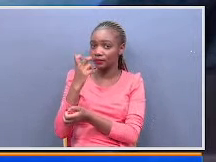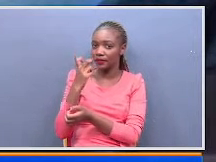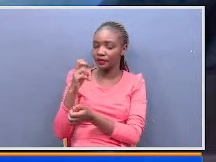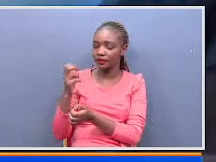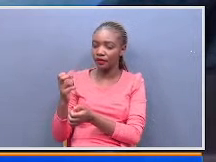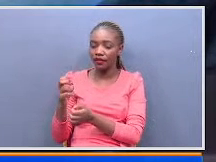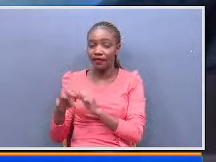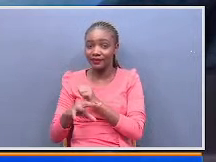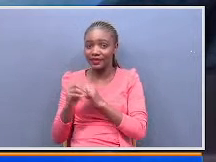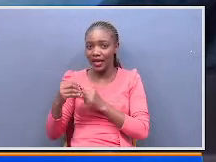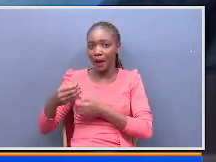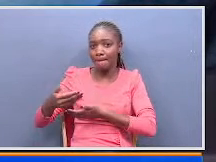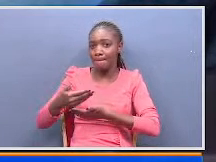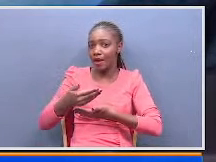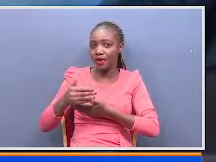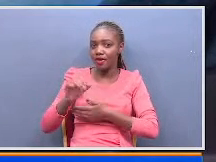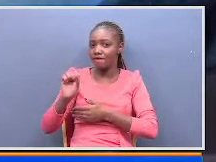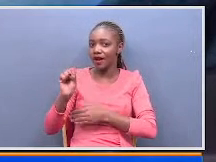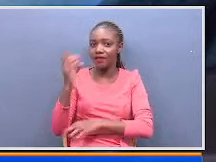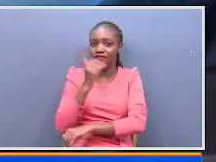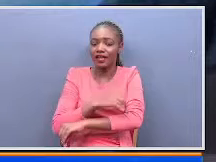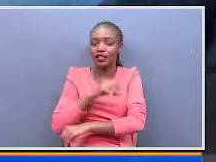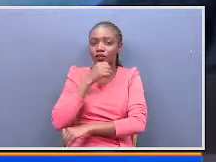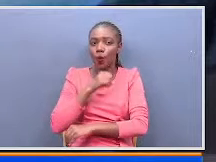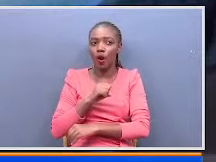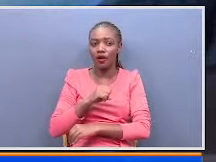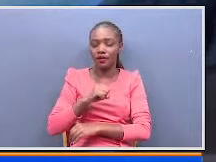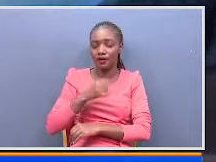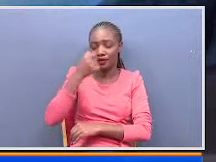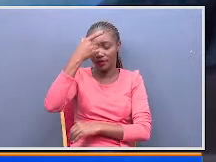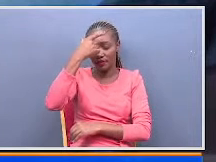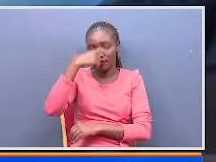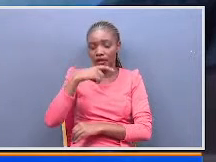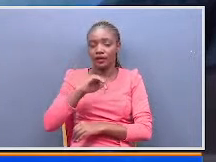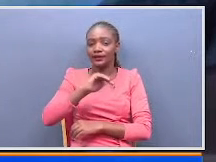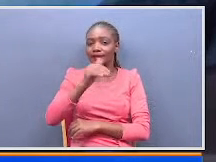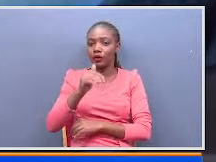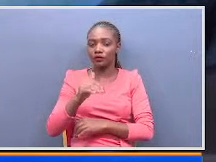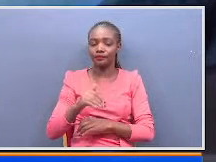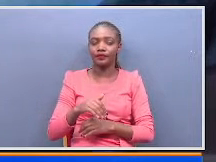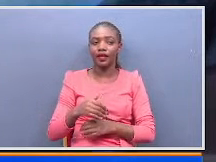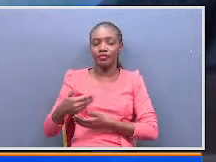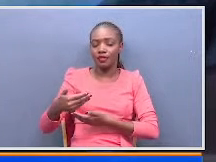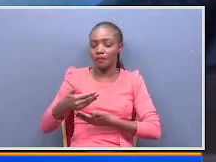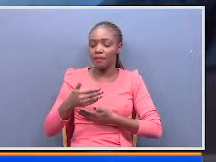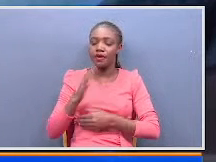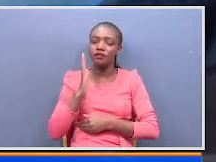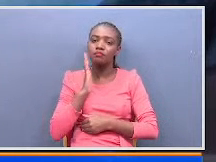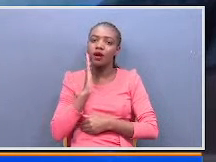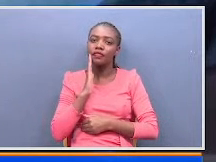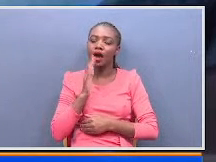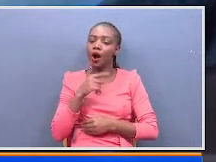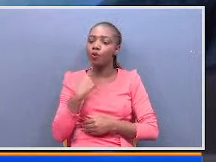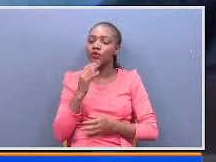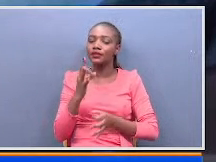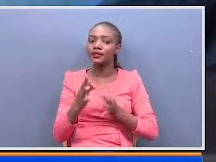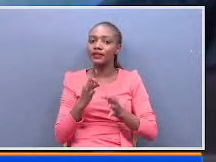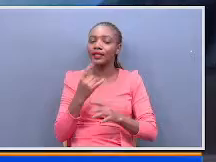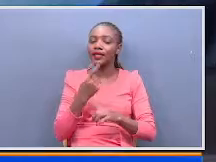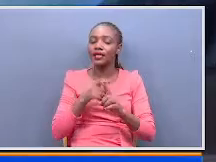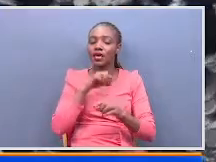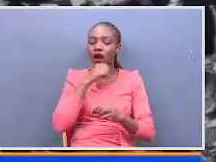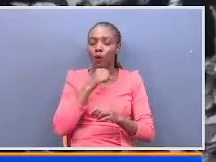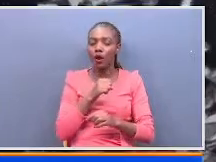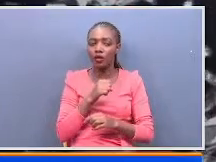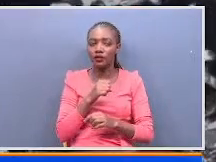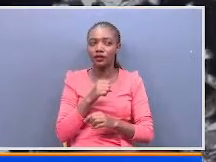8-day-old baby in Thika town. Speaking at Thika police station last evening, the baby's mother, 33-year-old Dorcas